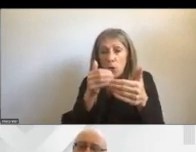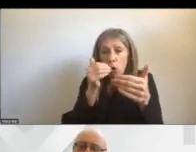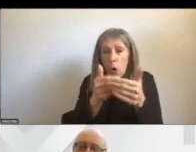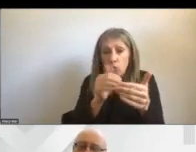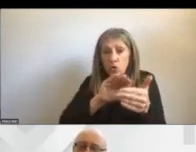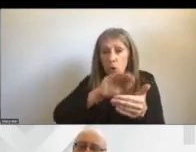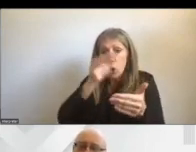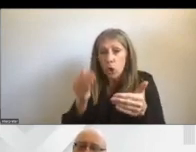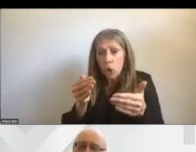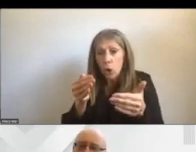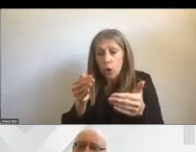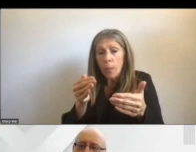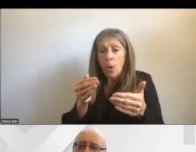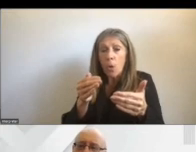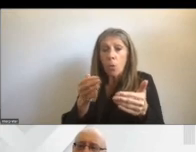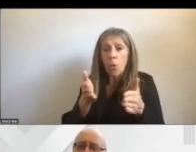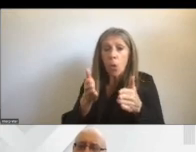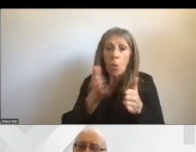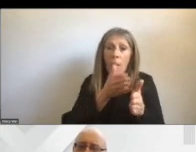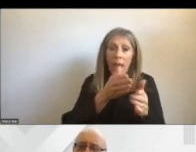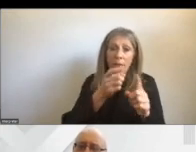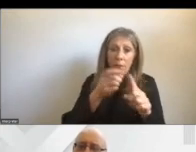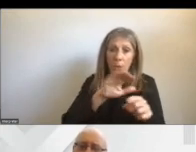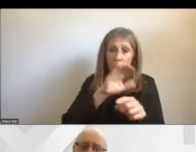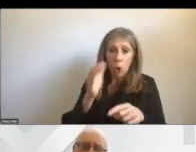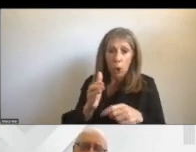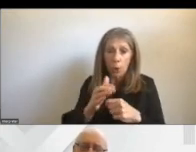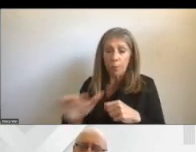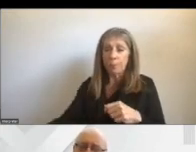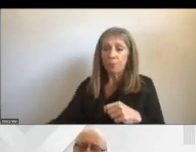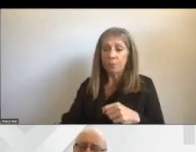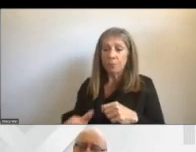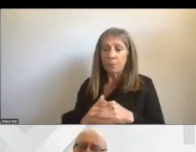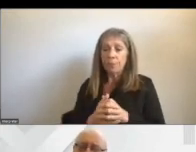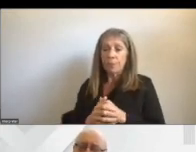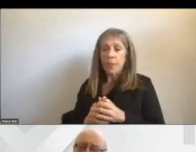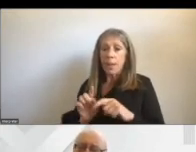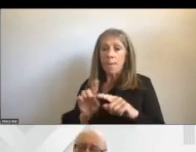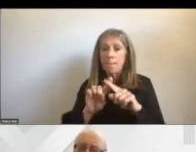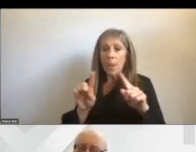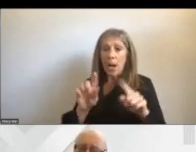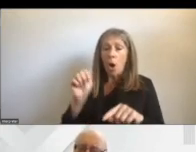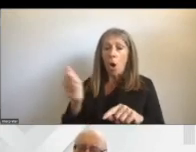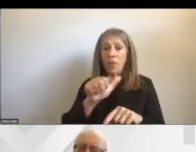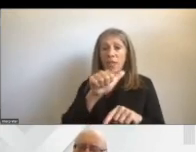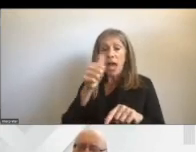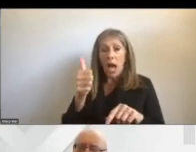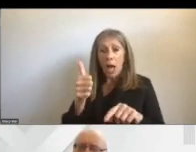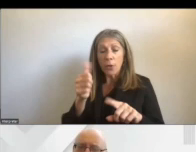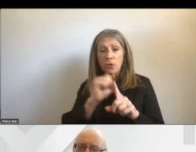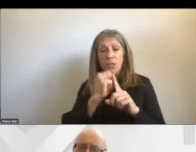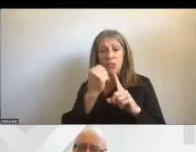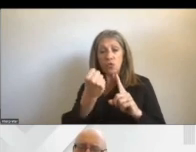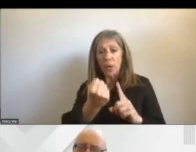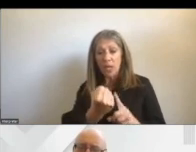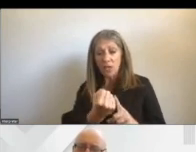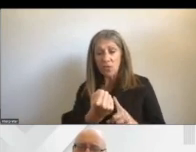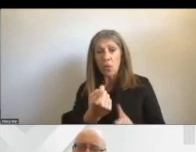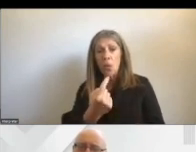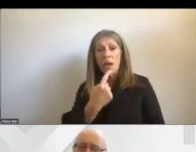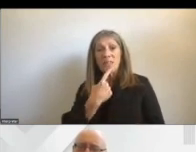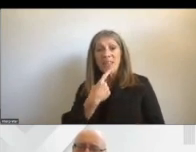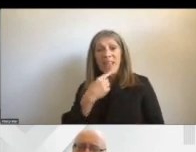Now, parallel on-street parking space identification. Parallel on-street parking spaces must be identified by signs displaying the